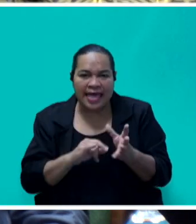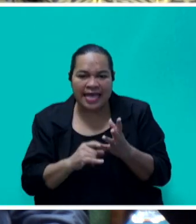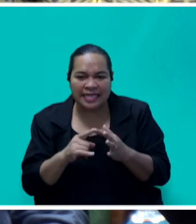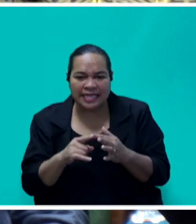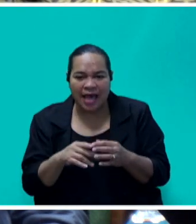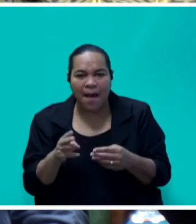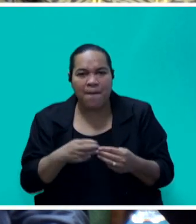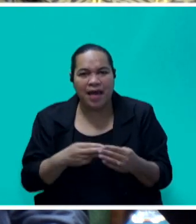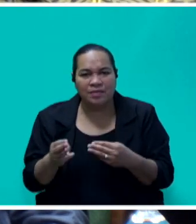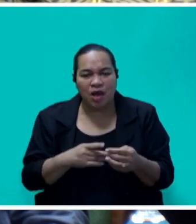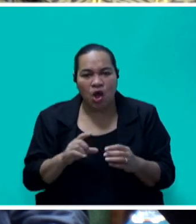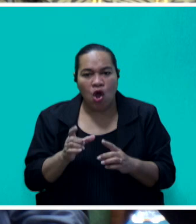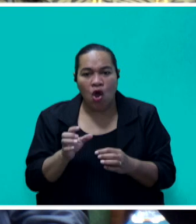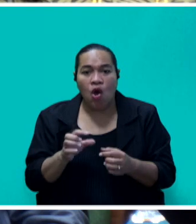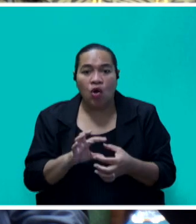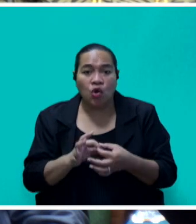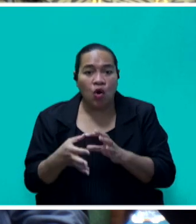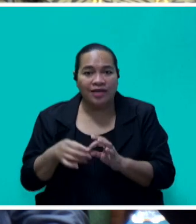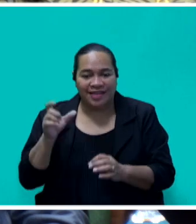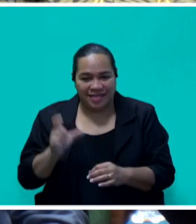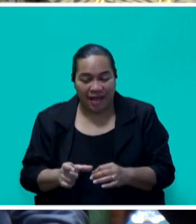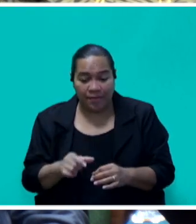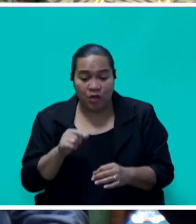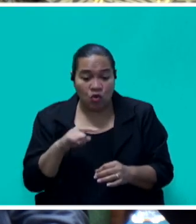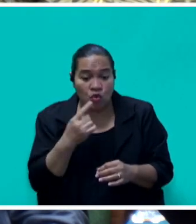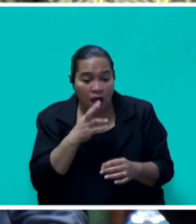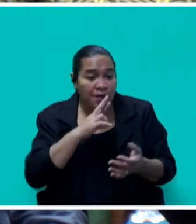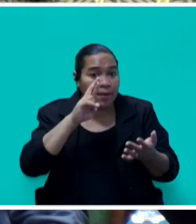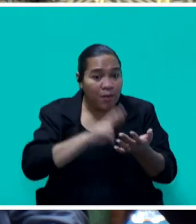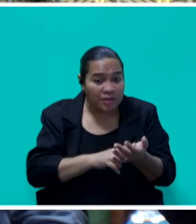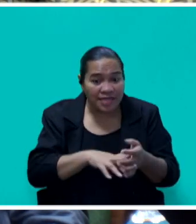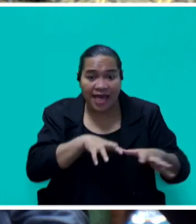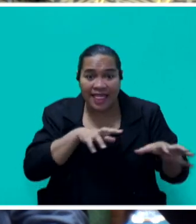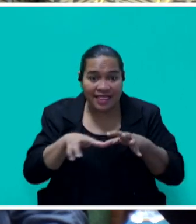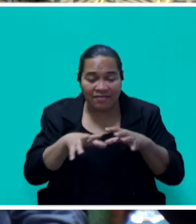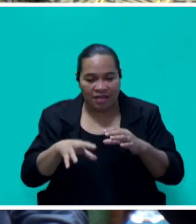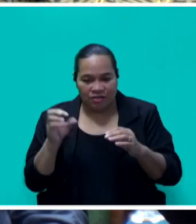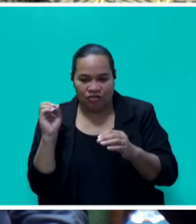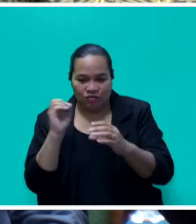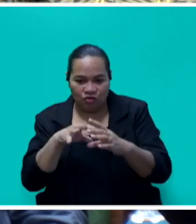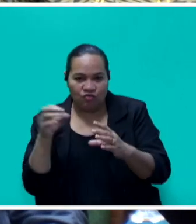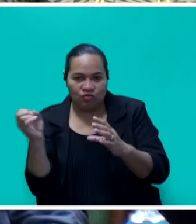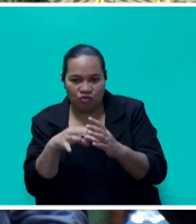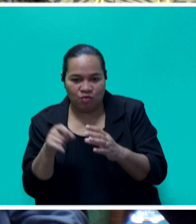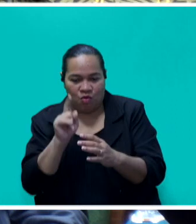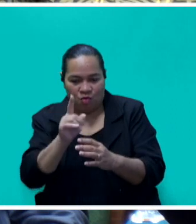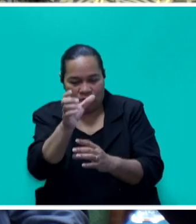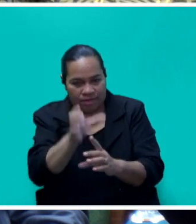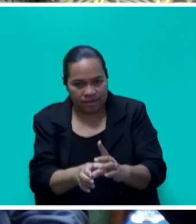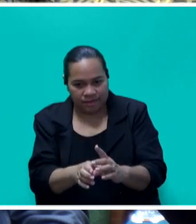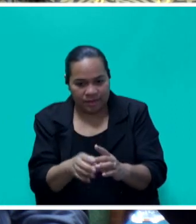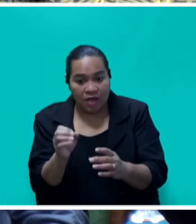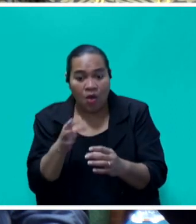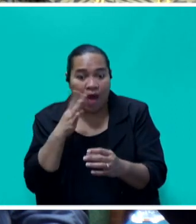coordinator, so that all the reporting, all the activities are centralized, particularly when it comes to